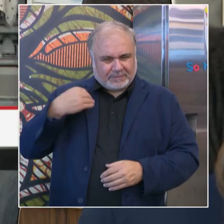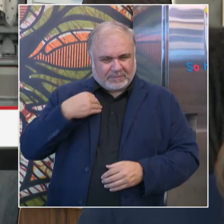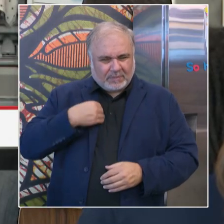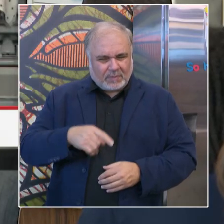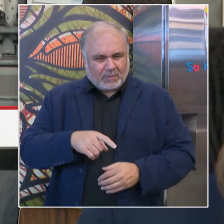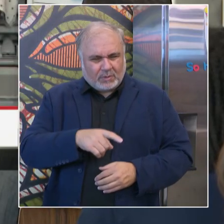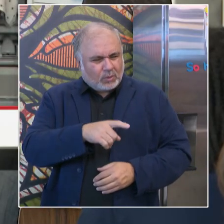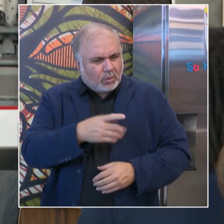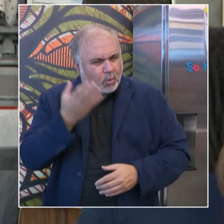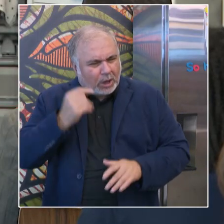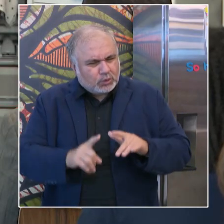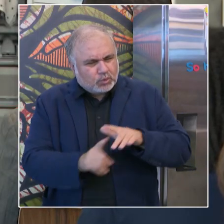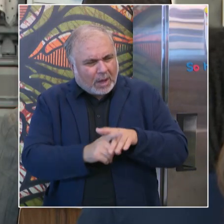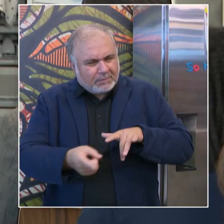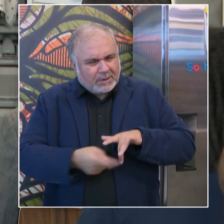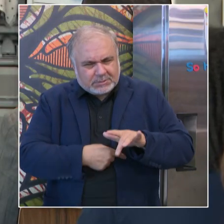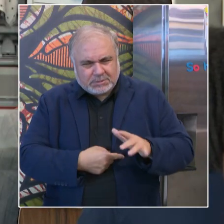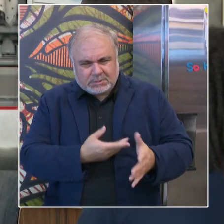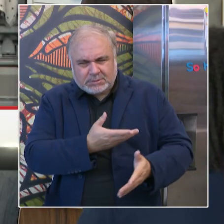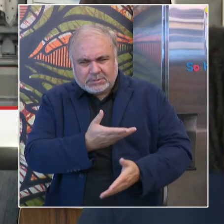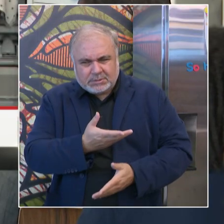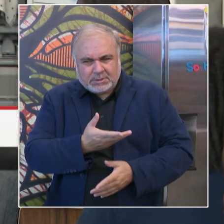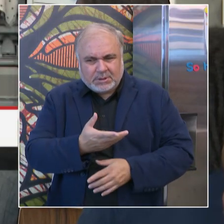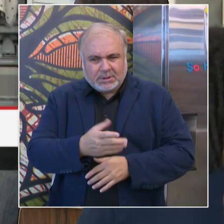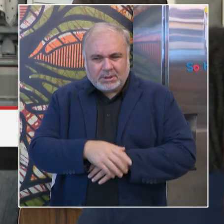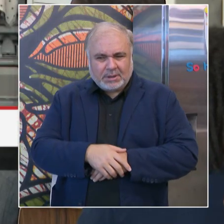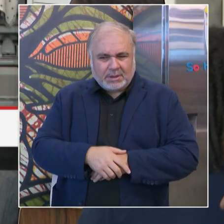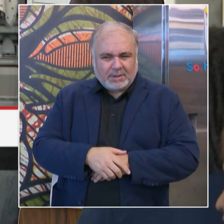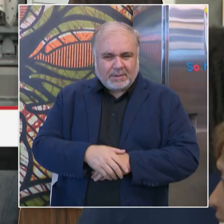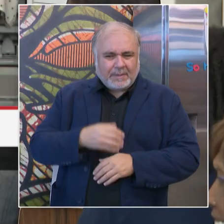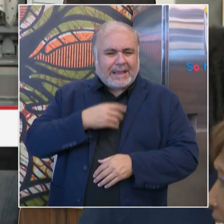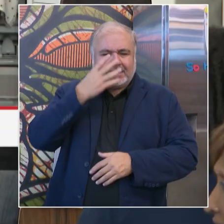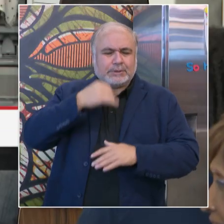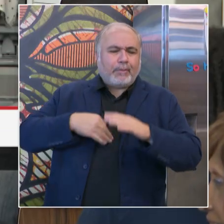tone, "I just like to wake up naturally."